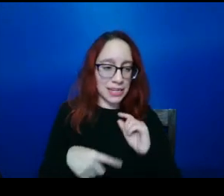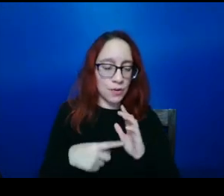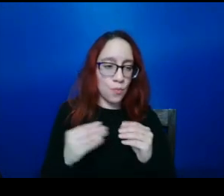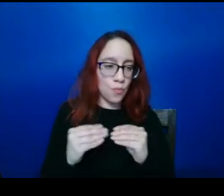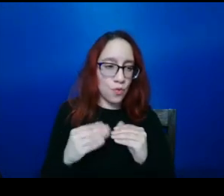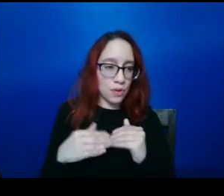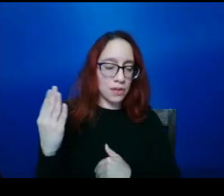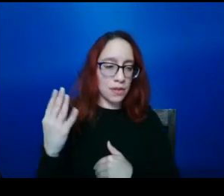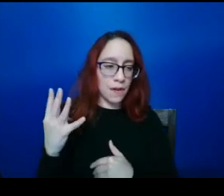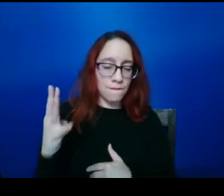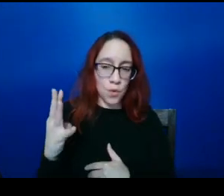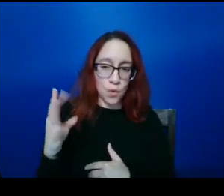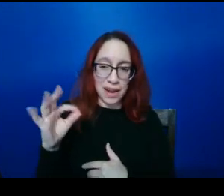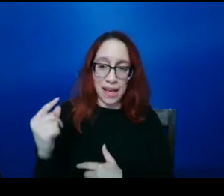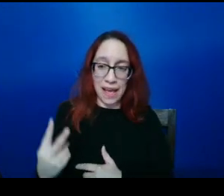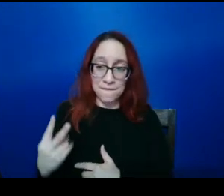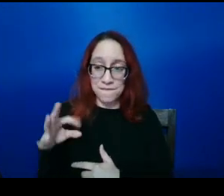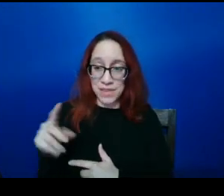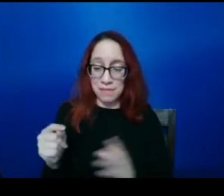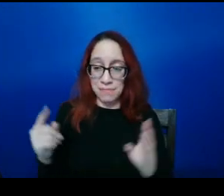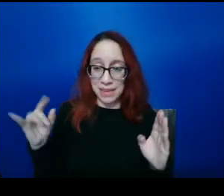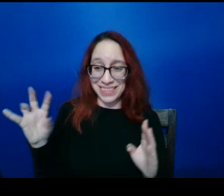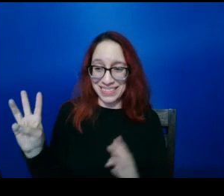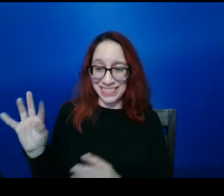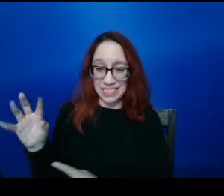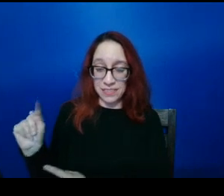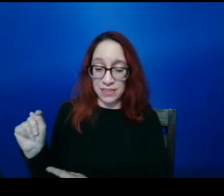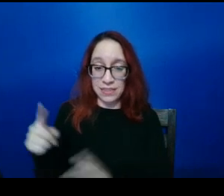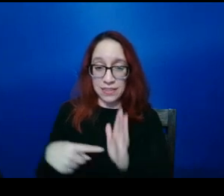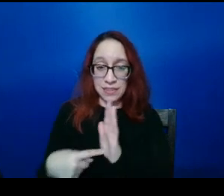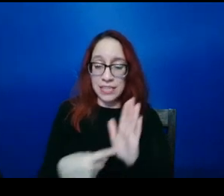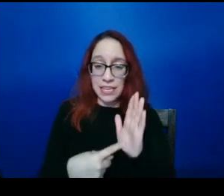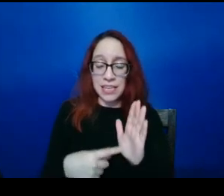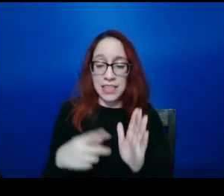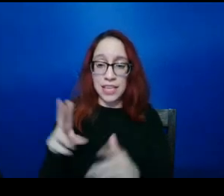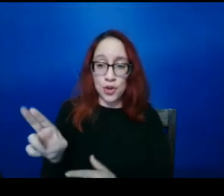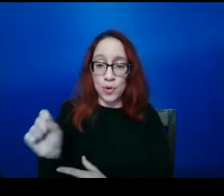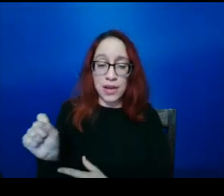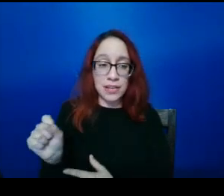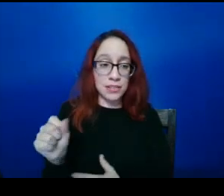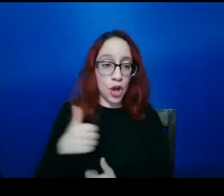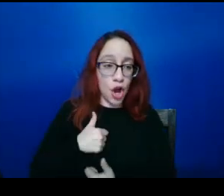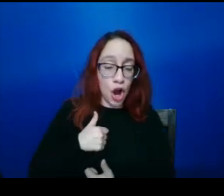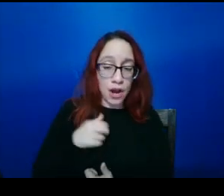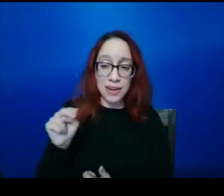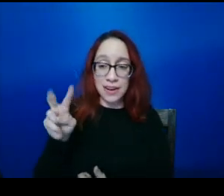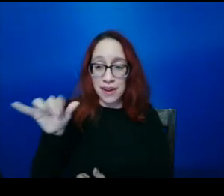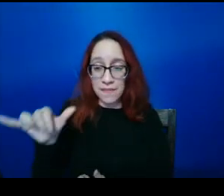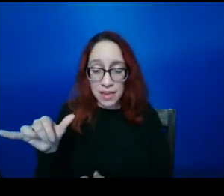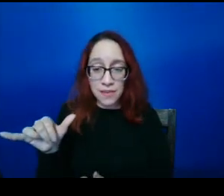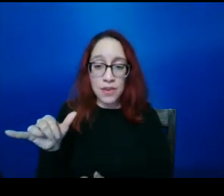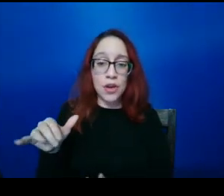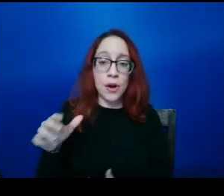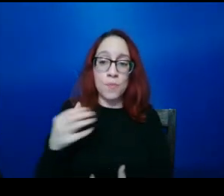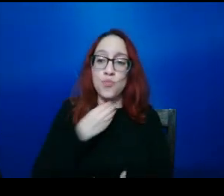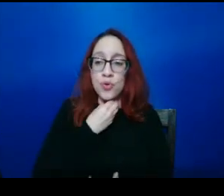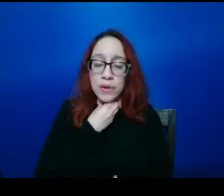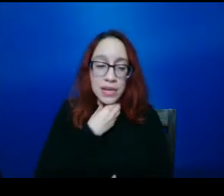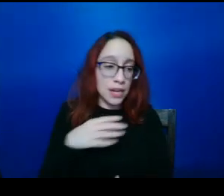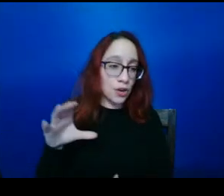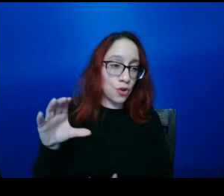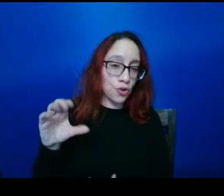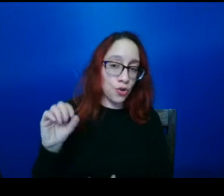than 4.5 feet by 6 feet. That represents the United States Army, Navy, Air Force, Marine Corps, or Coast